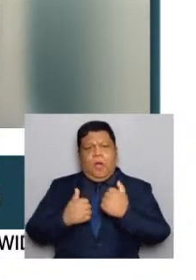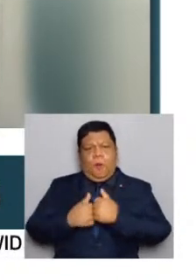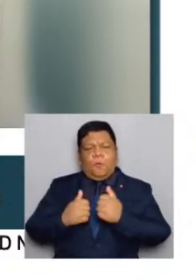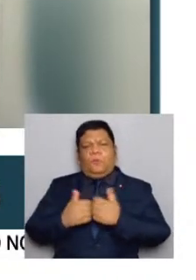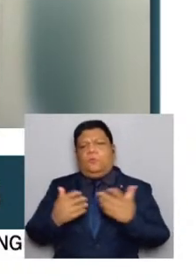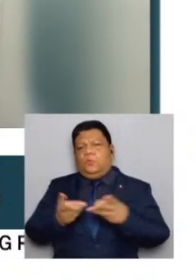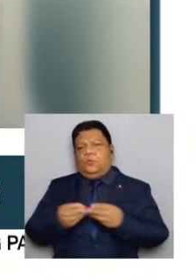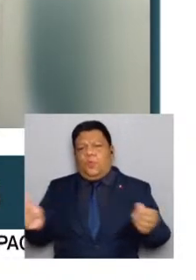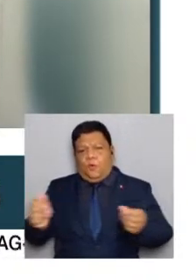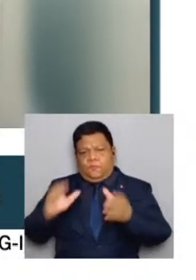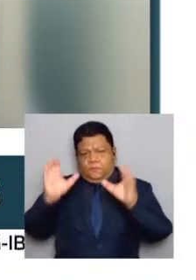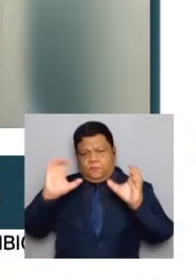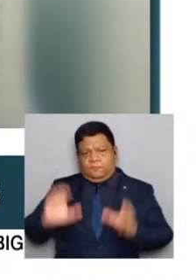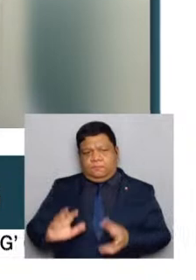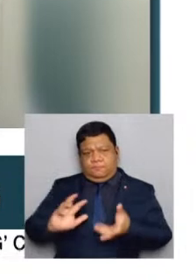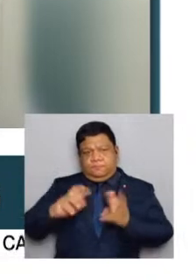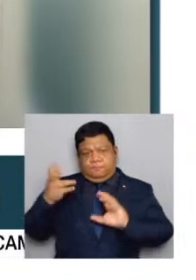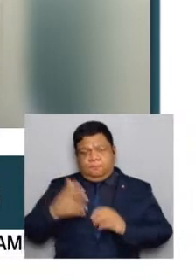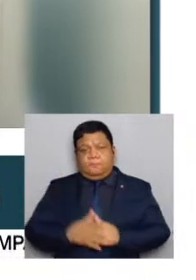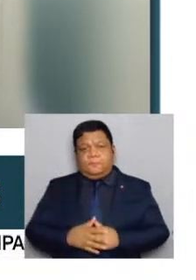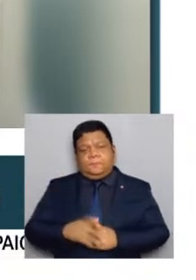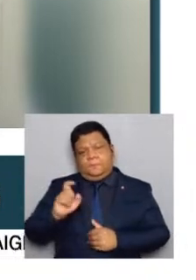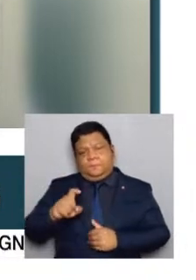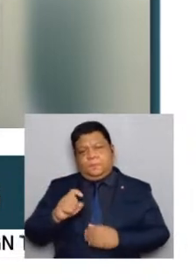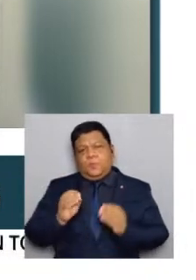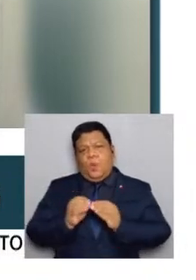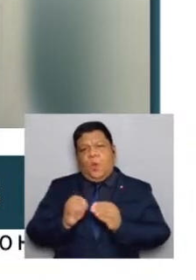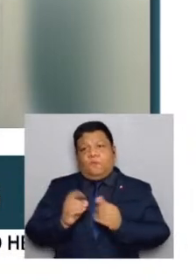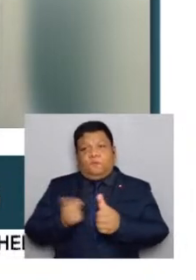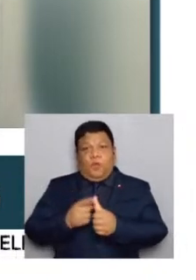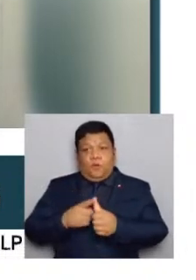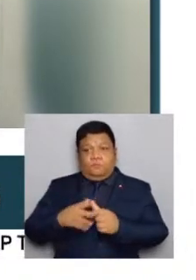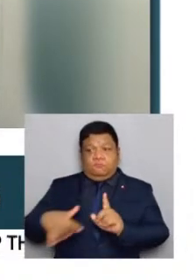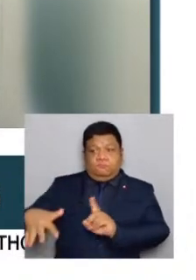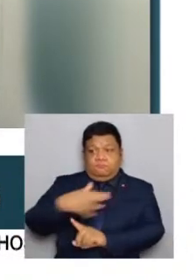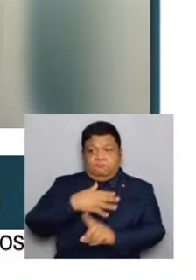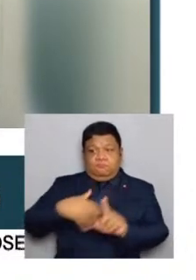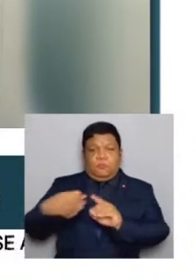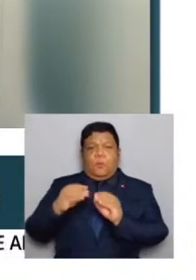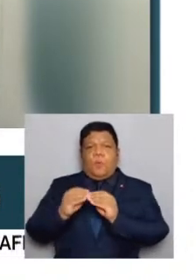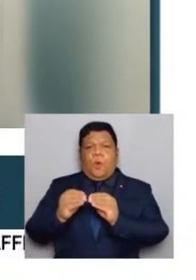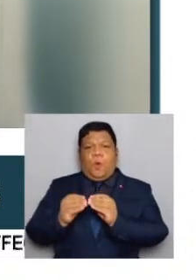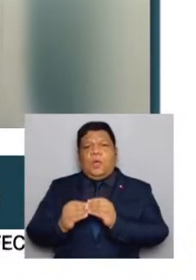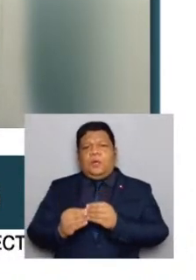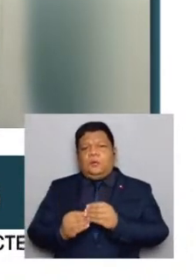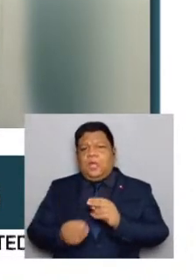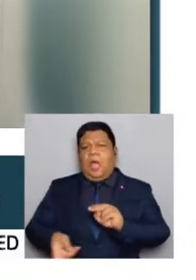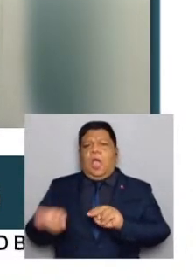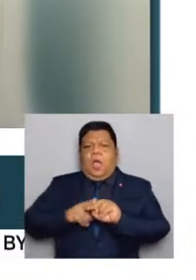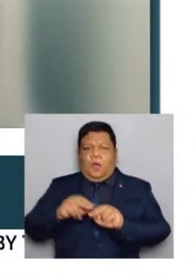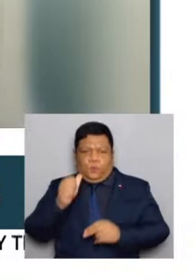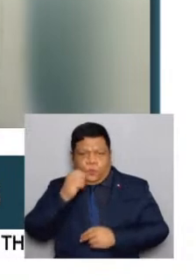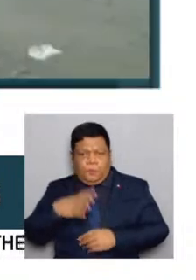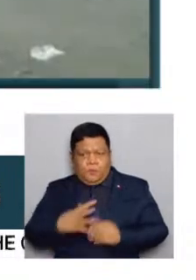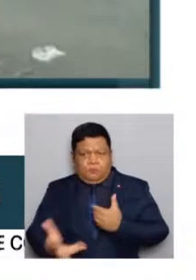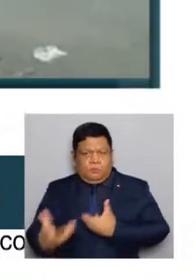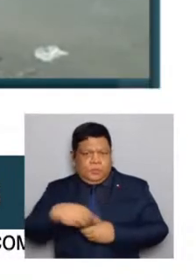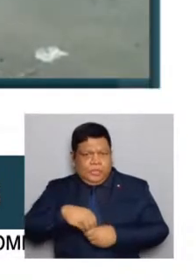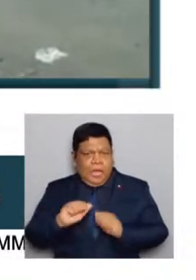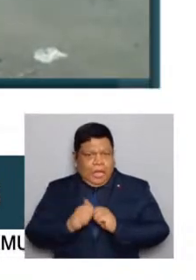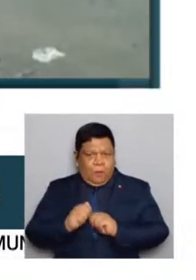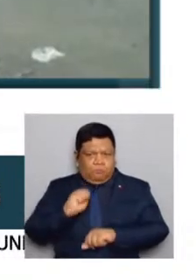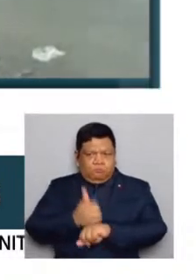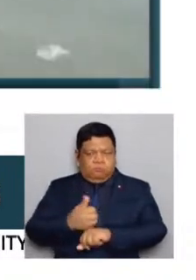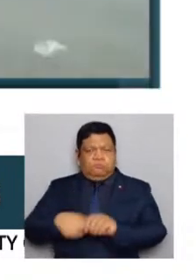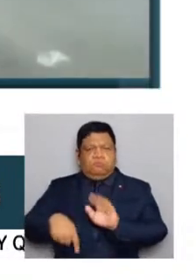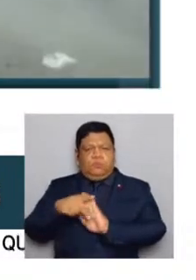And we need to first make an enabling environment for increasing women's participation in how these policies would be